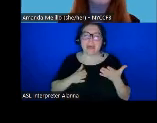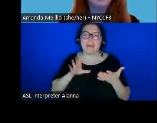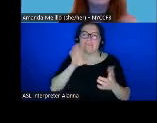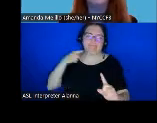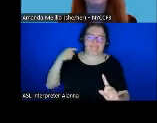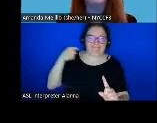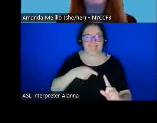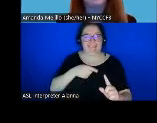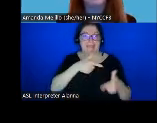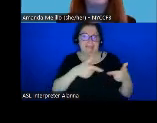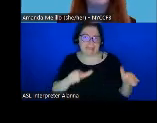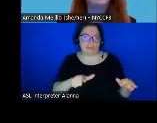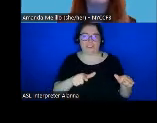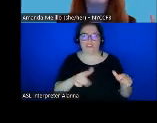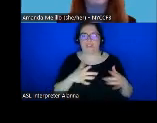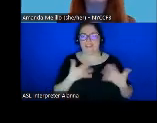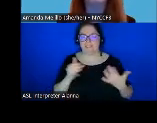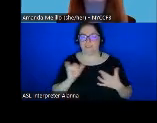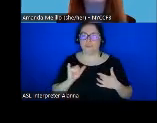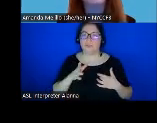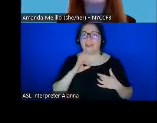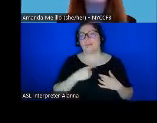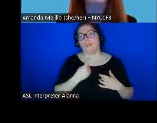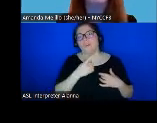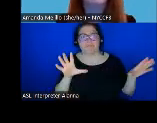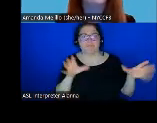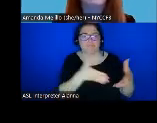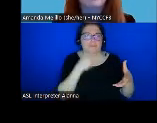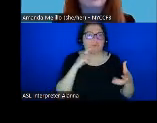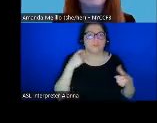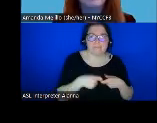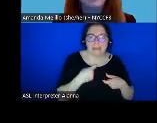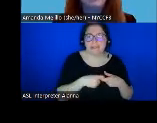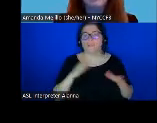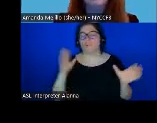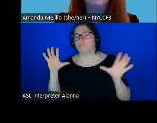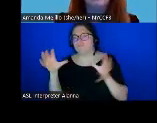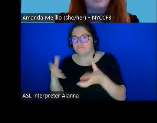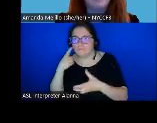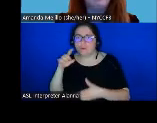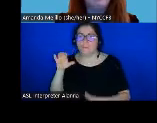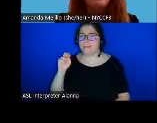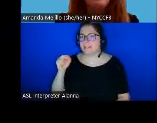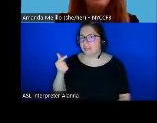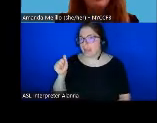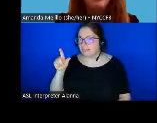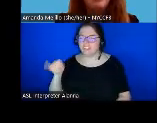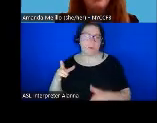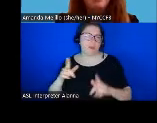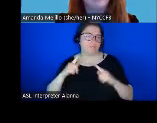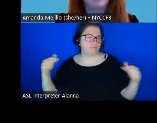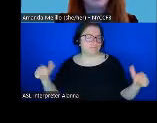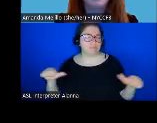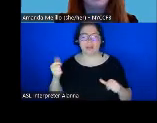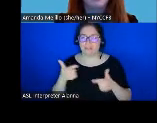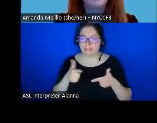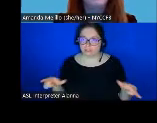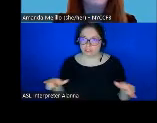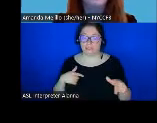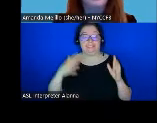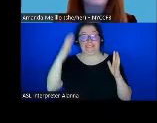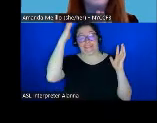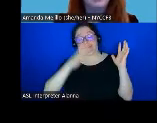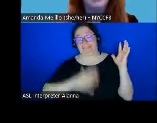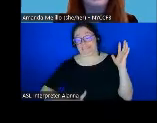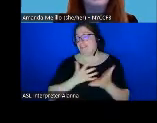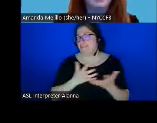do them in spanish or bengali or the other languages that we need to service so that was a lot to cover i know